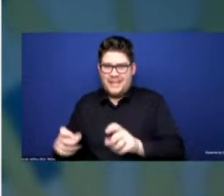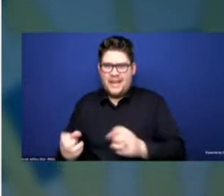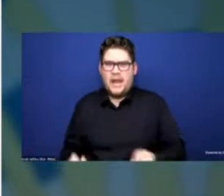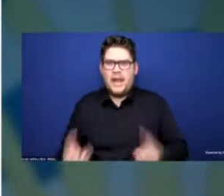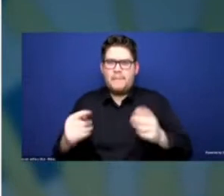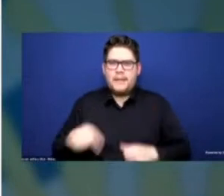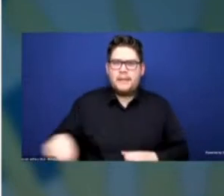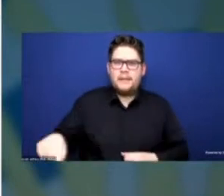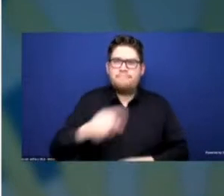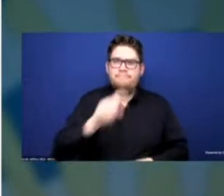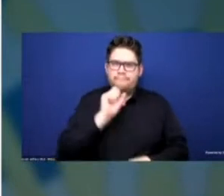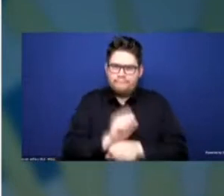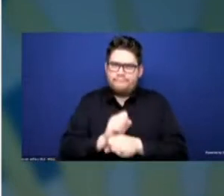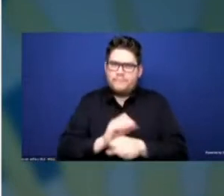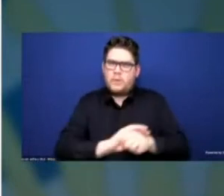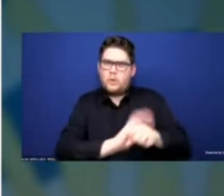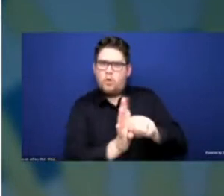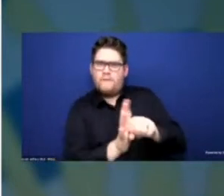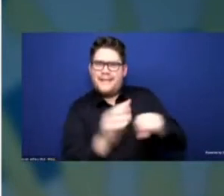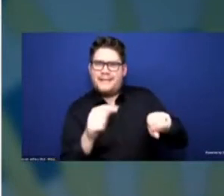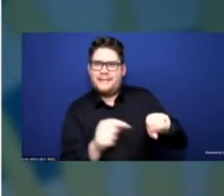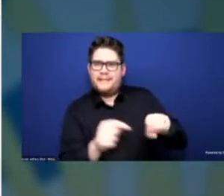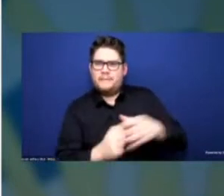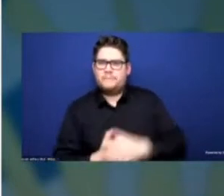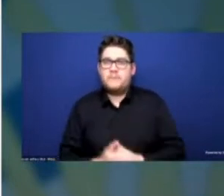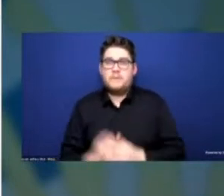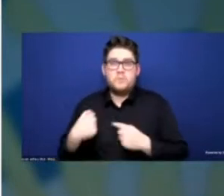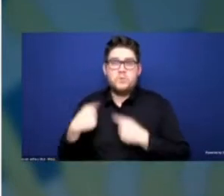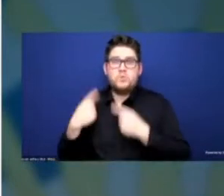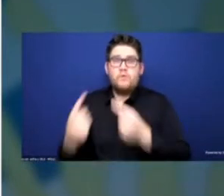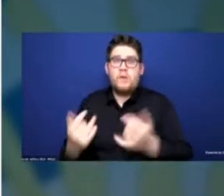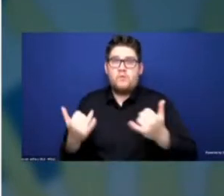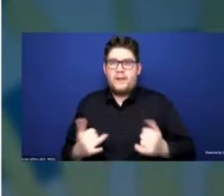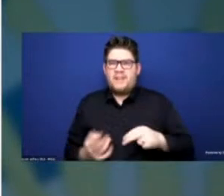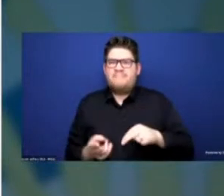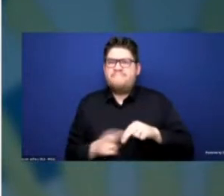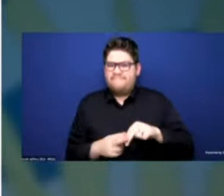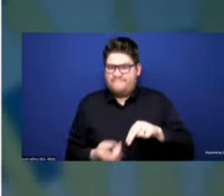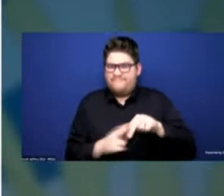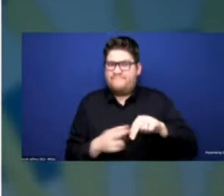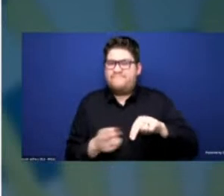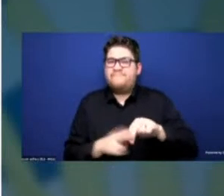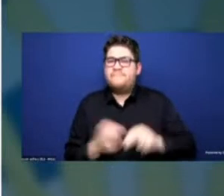12% in the province. It's slowly starting to decrease again, which